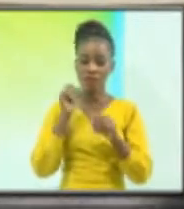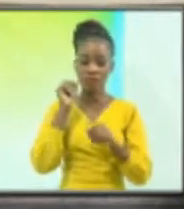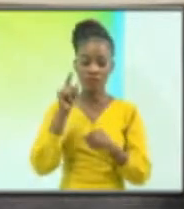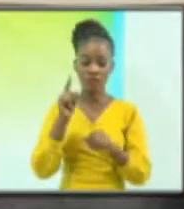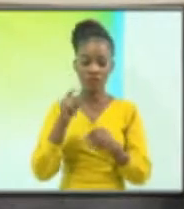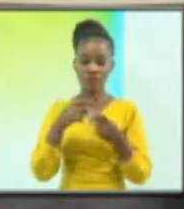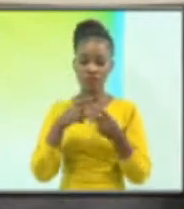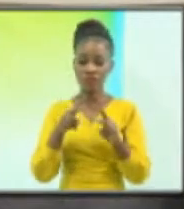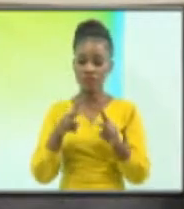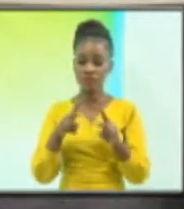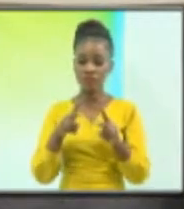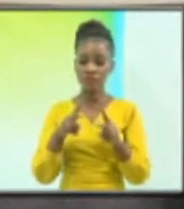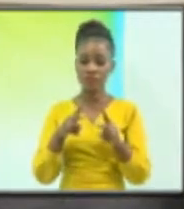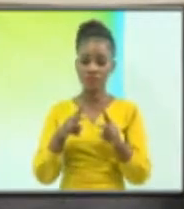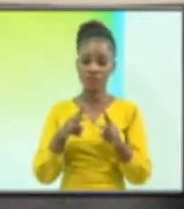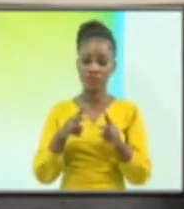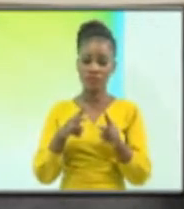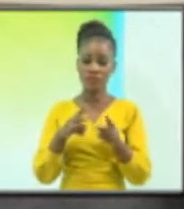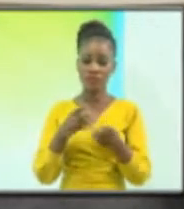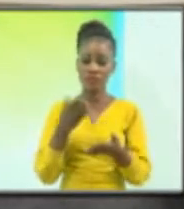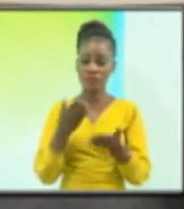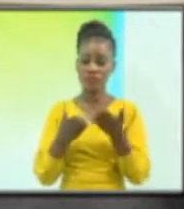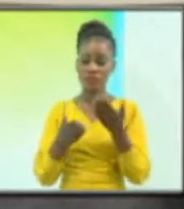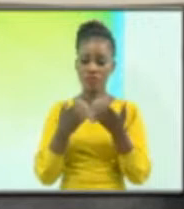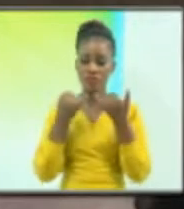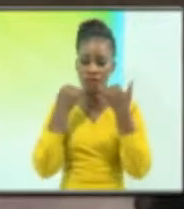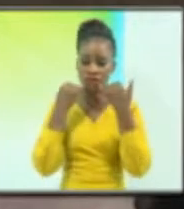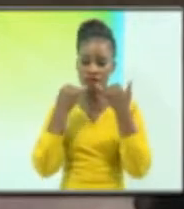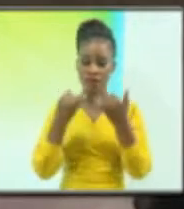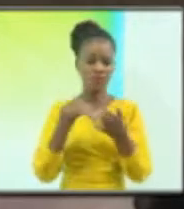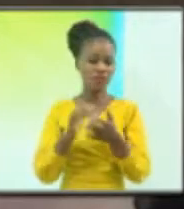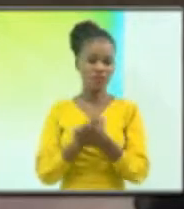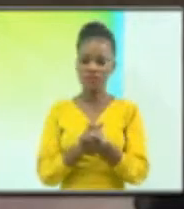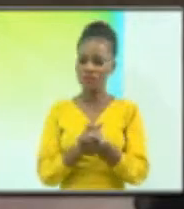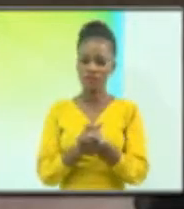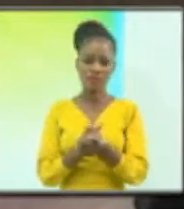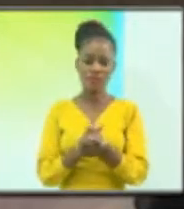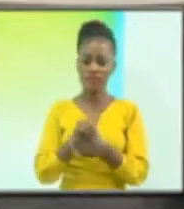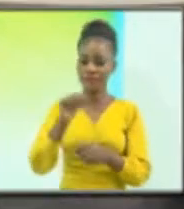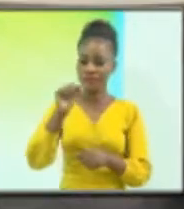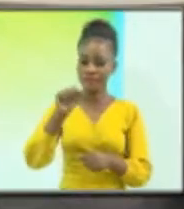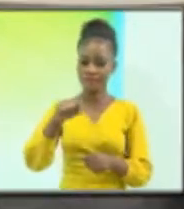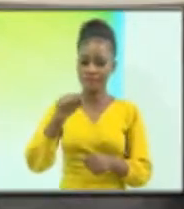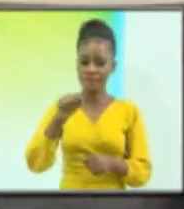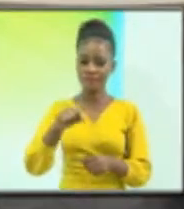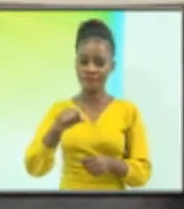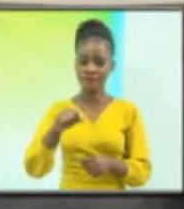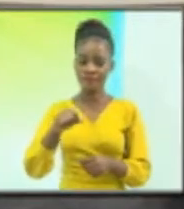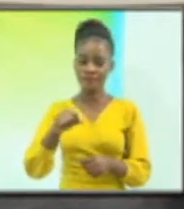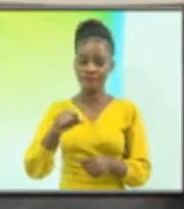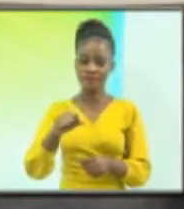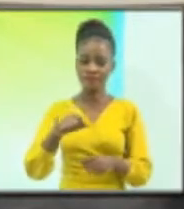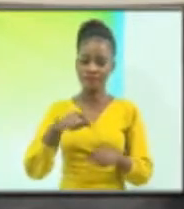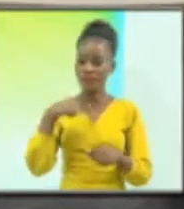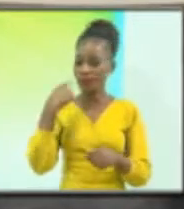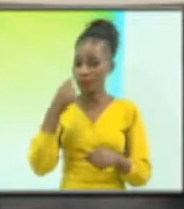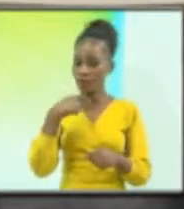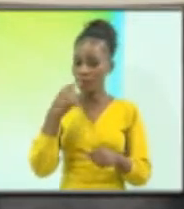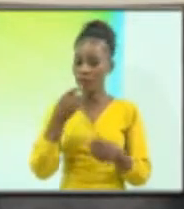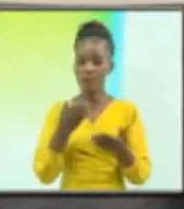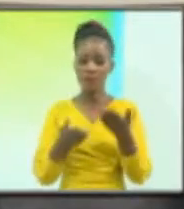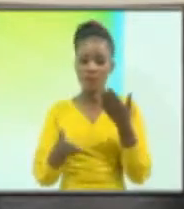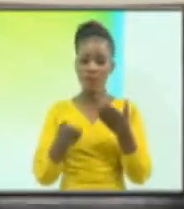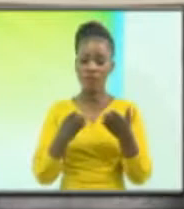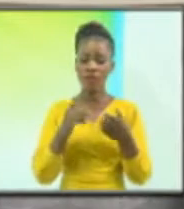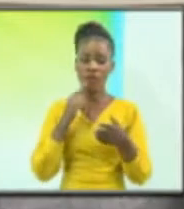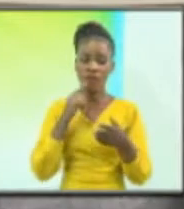Ugandans and the cost of living. To the extent that you see the vendors, people who are making these passports here, the